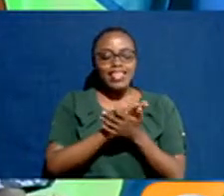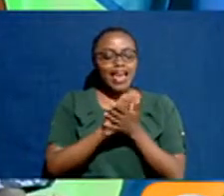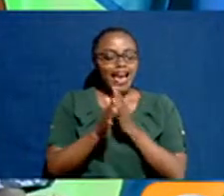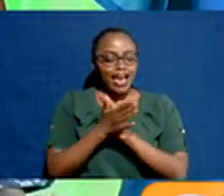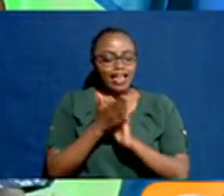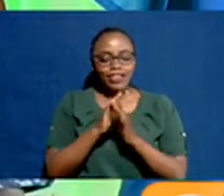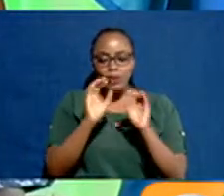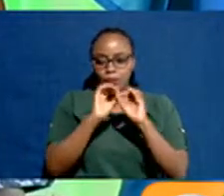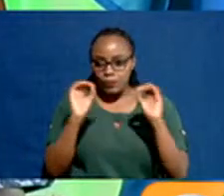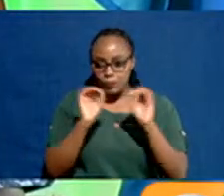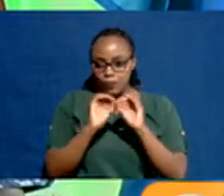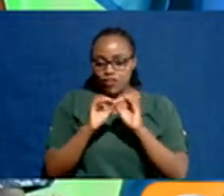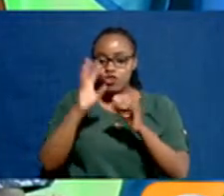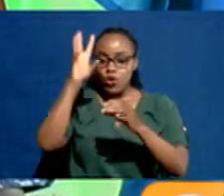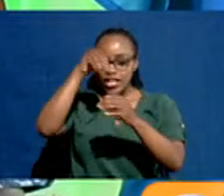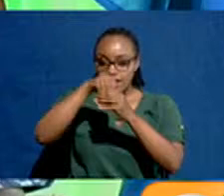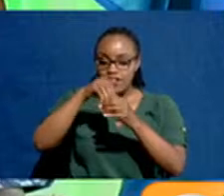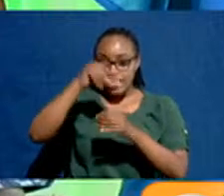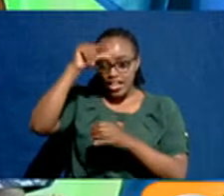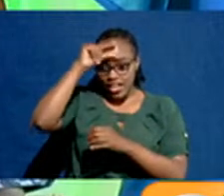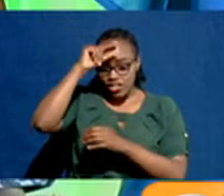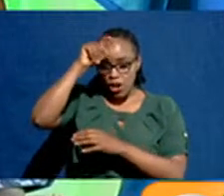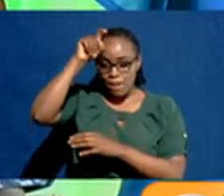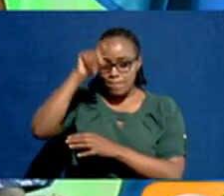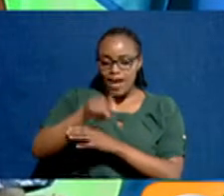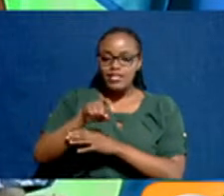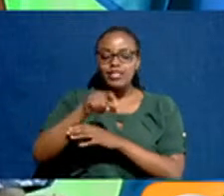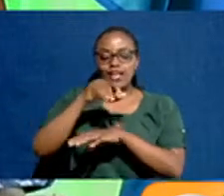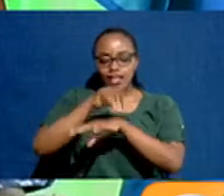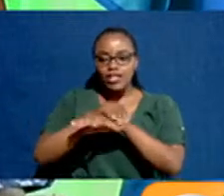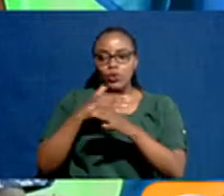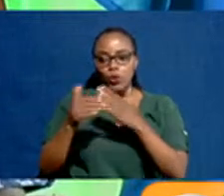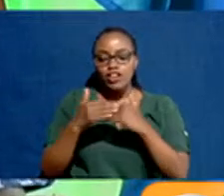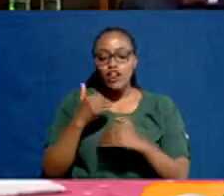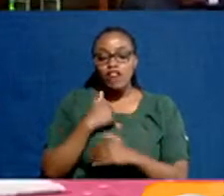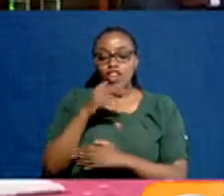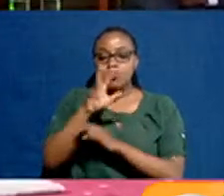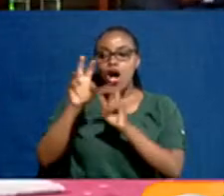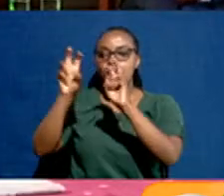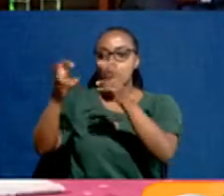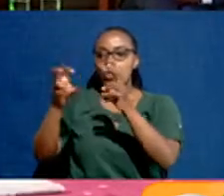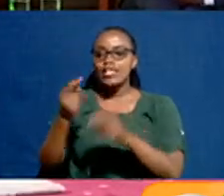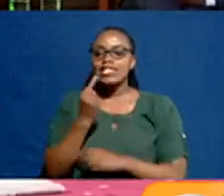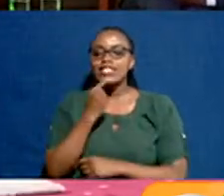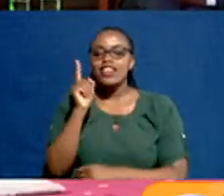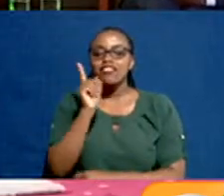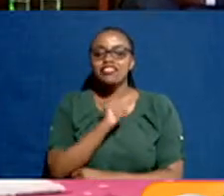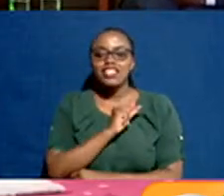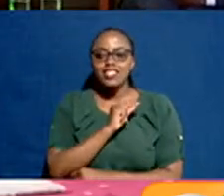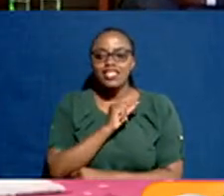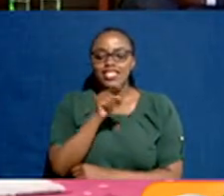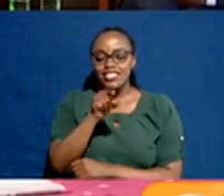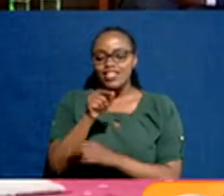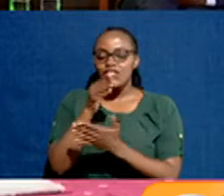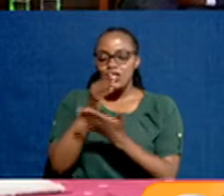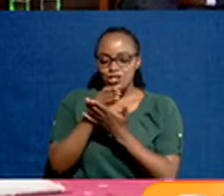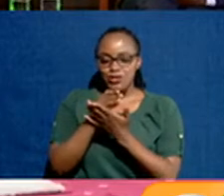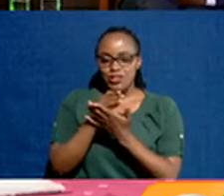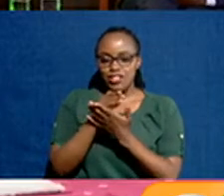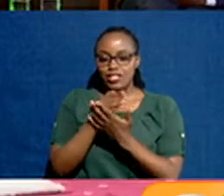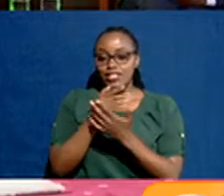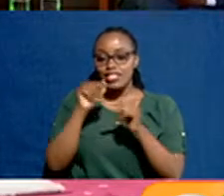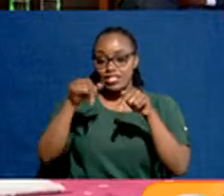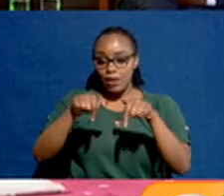You invested in this government, you must reap. That's what you're quoted as saying. And as a matter of fact, we believe